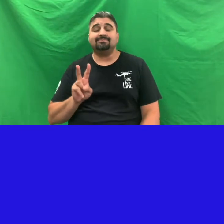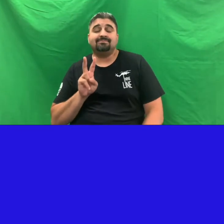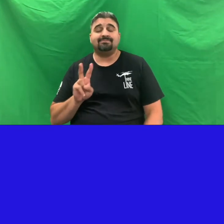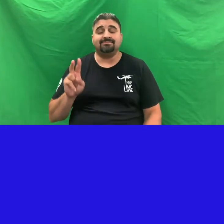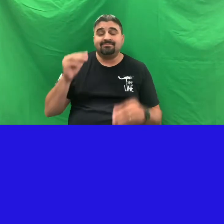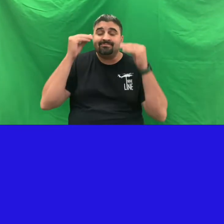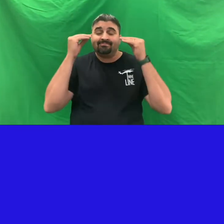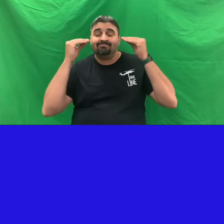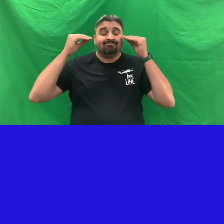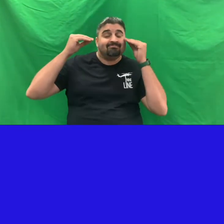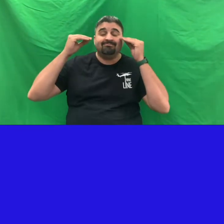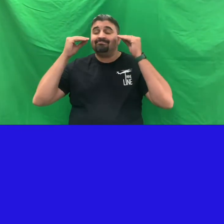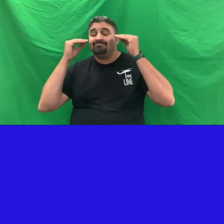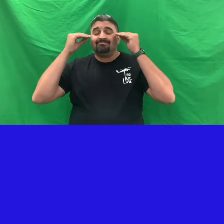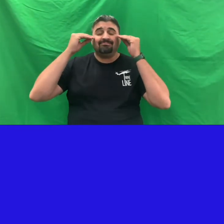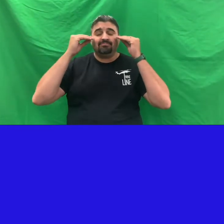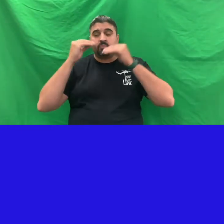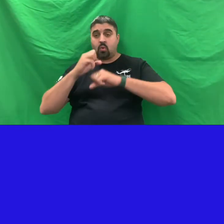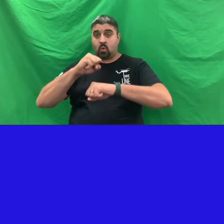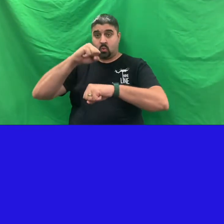Frog and Toad went for a walk.